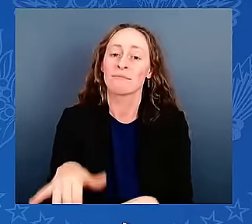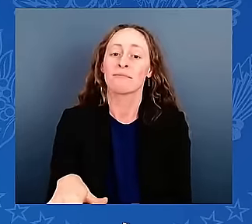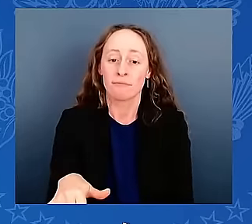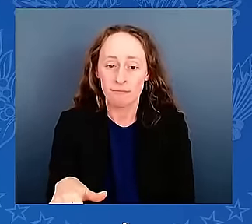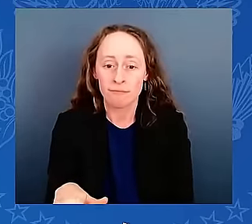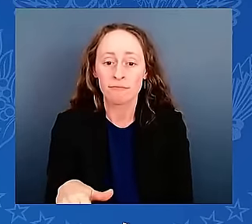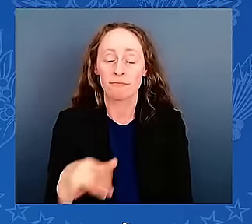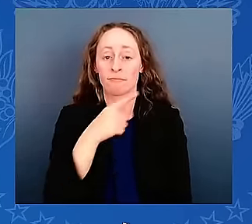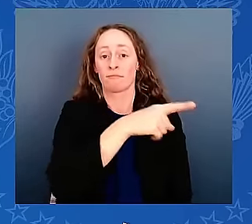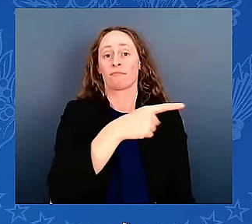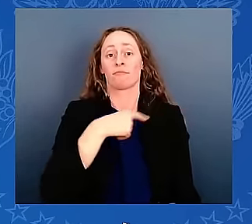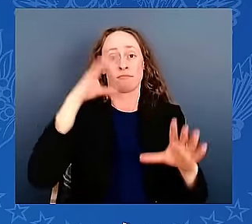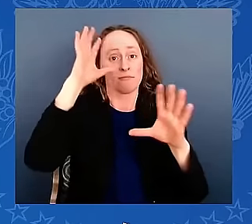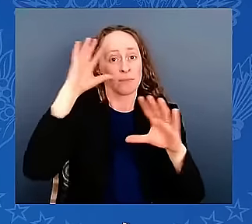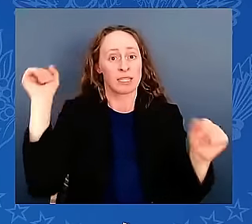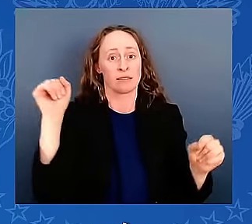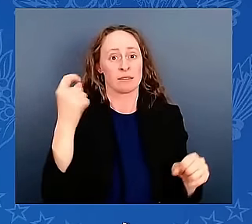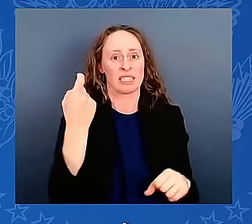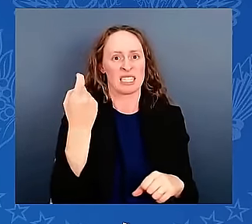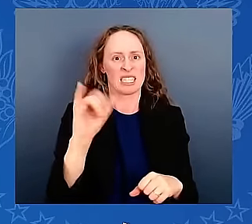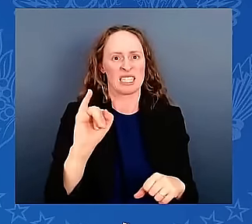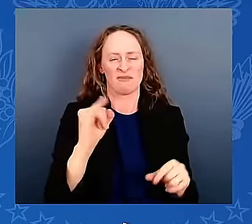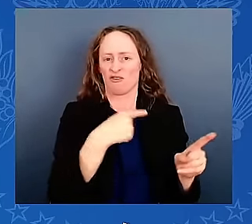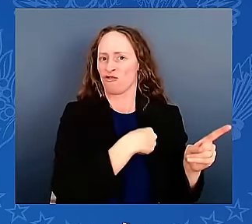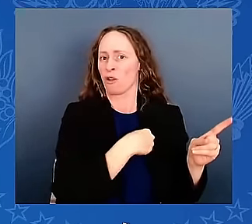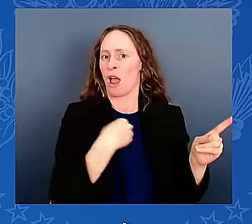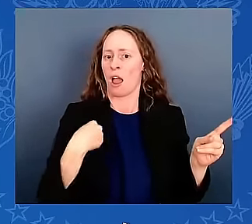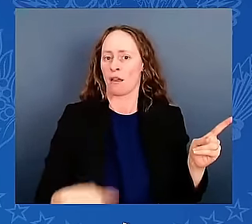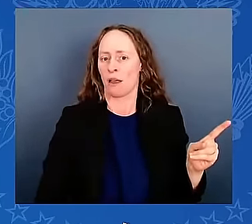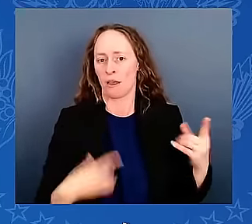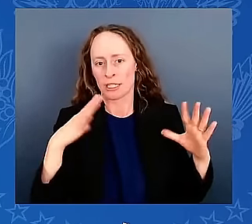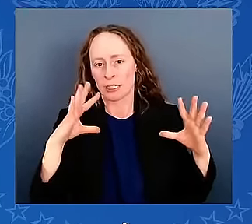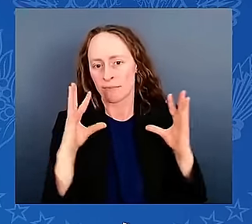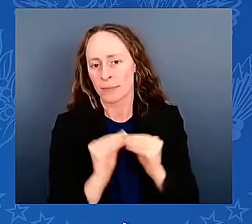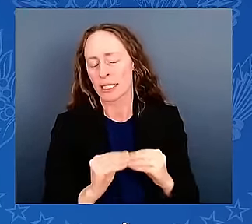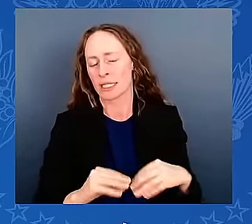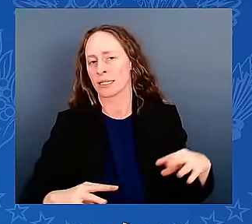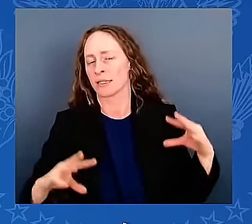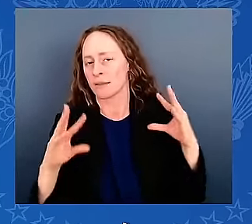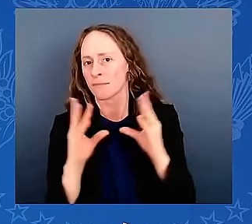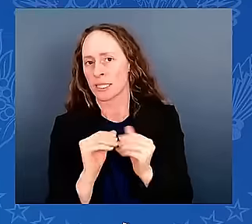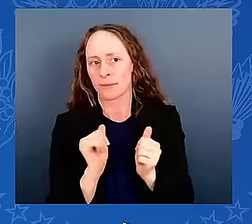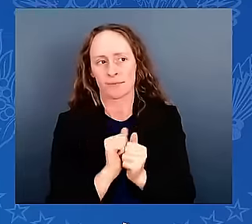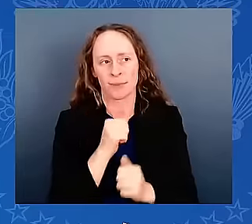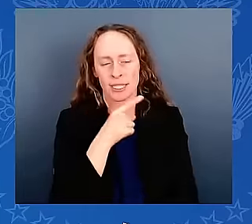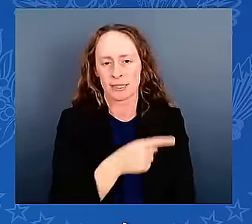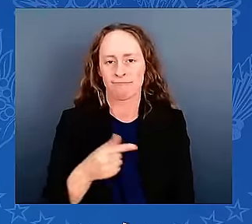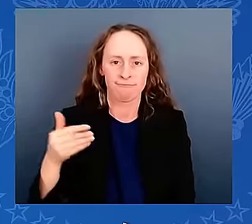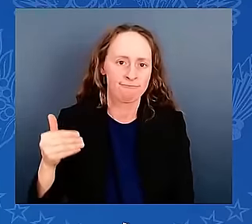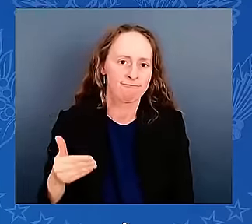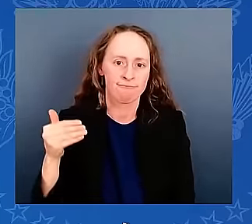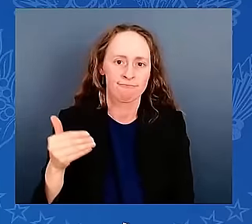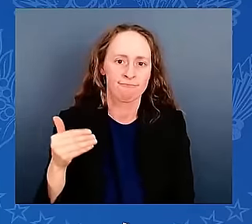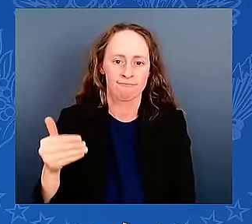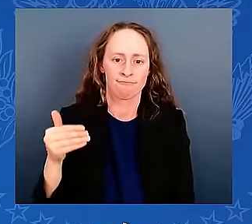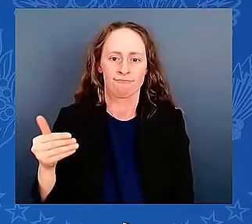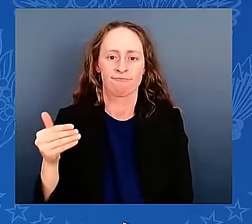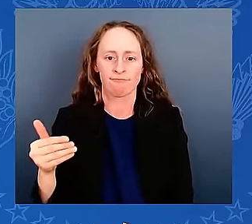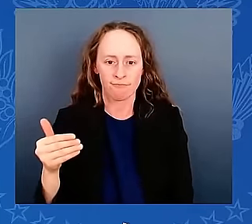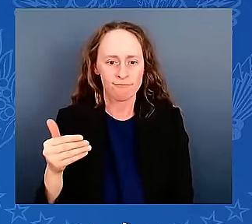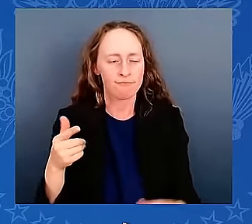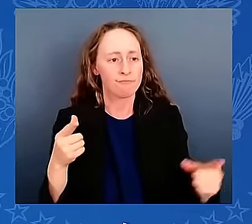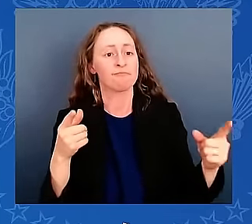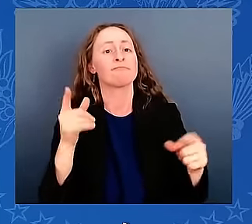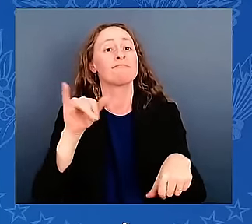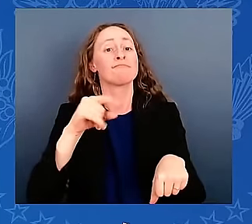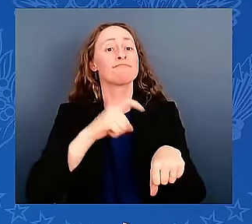with him in China on the steps of the mountains. And he looked at me and he said, can you define America for